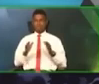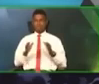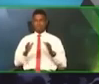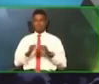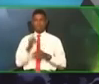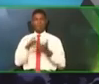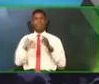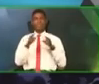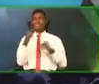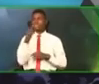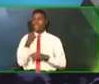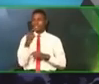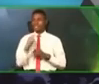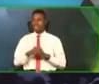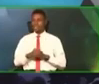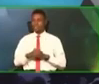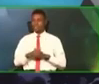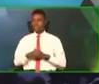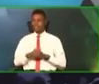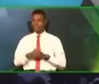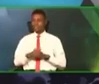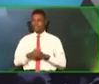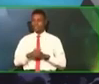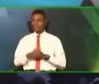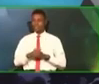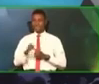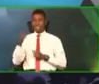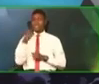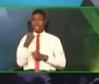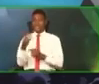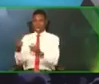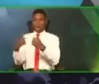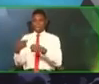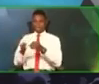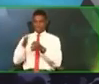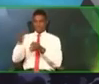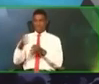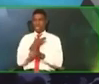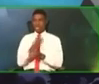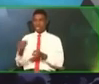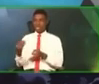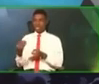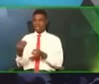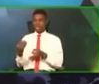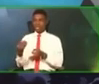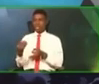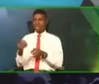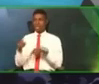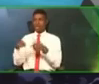What did I say? He said, come forward and go left. What did I say? Come again, spread out. Look at